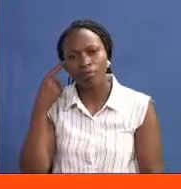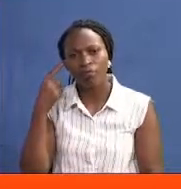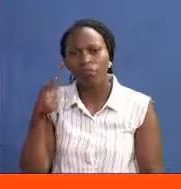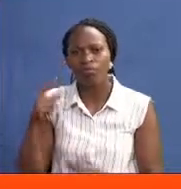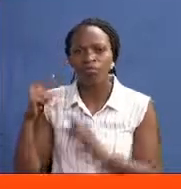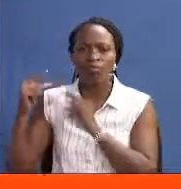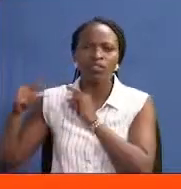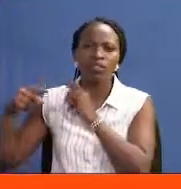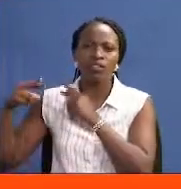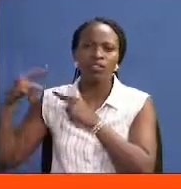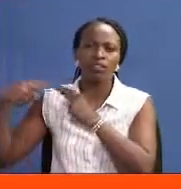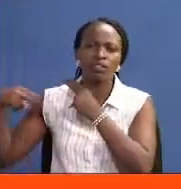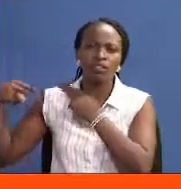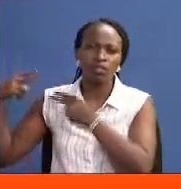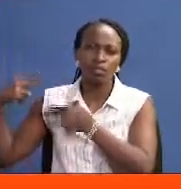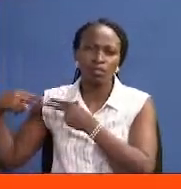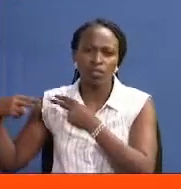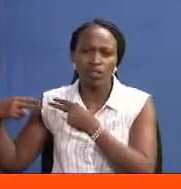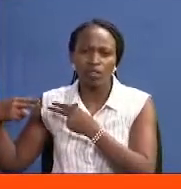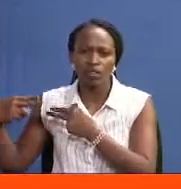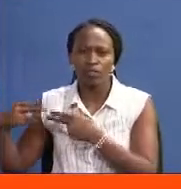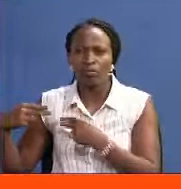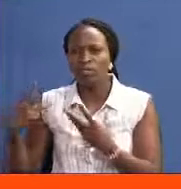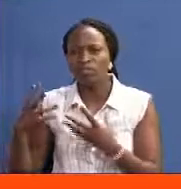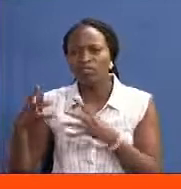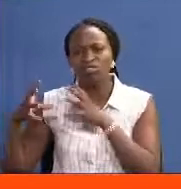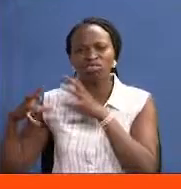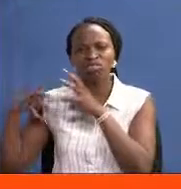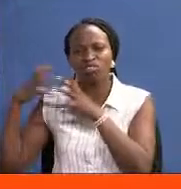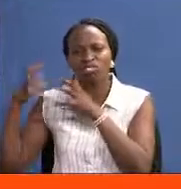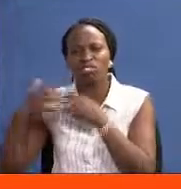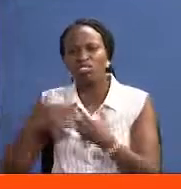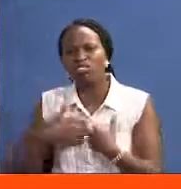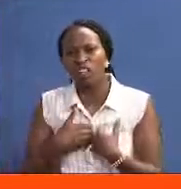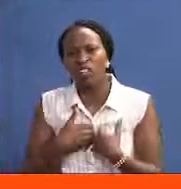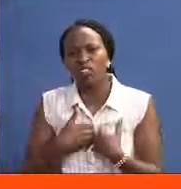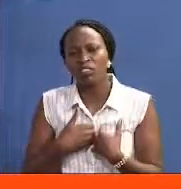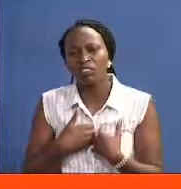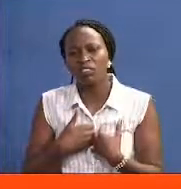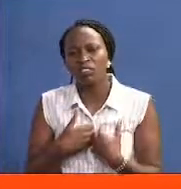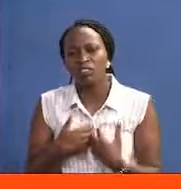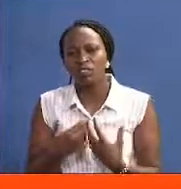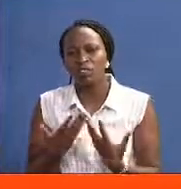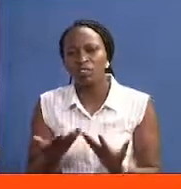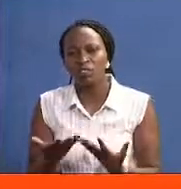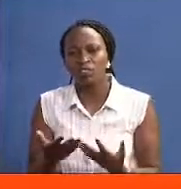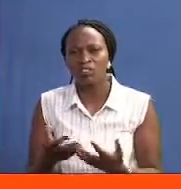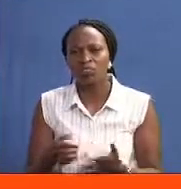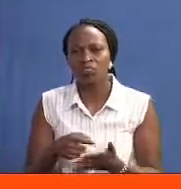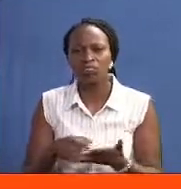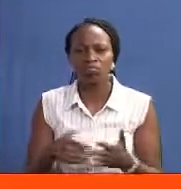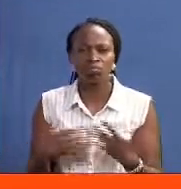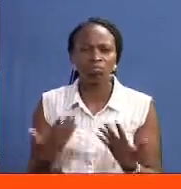archives in times to come? Do you think we'll have some sort of confusion because there is no like mining of what is coming through?